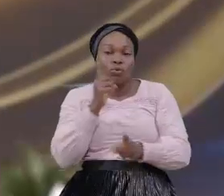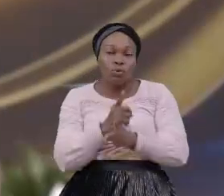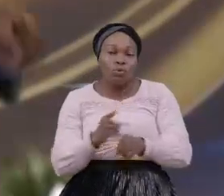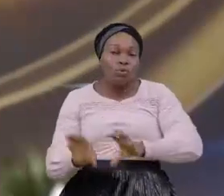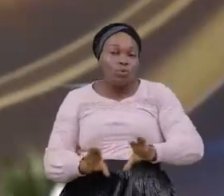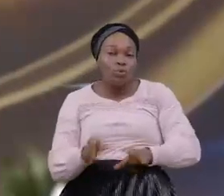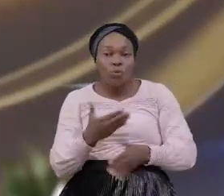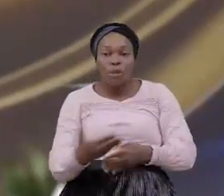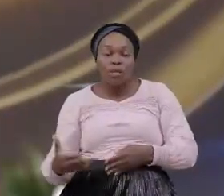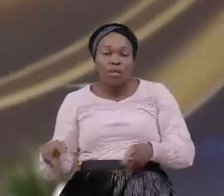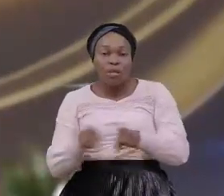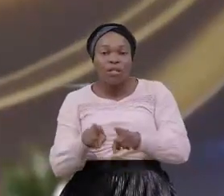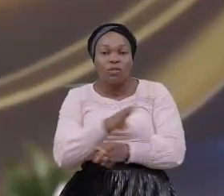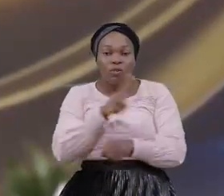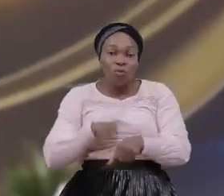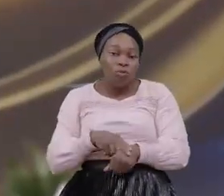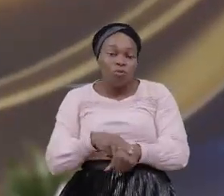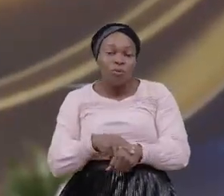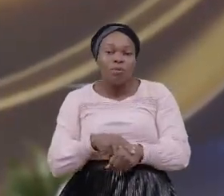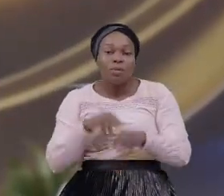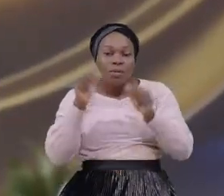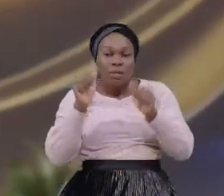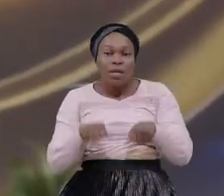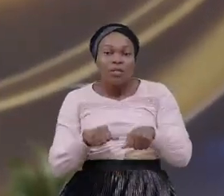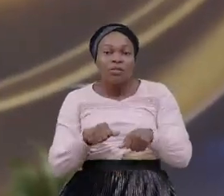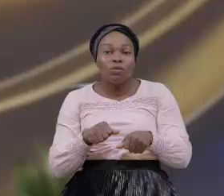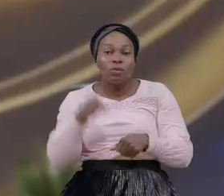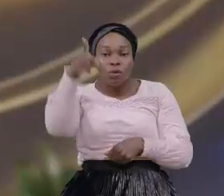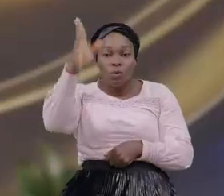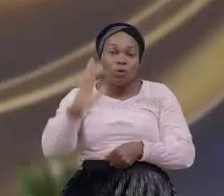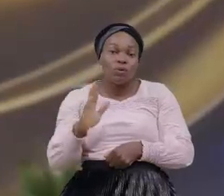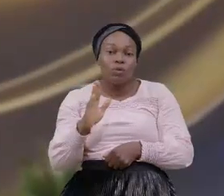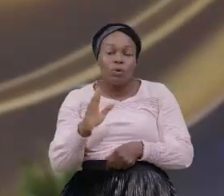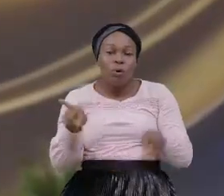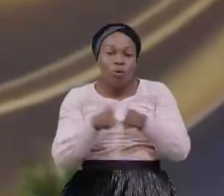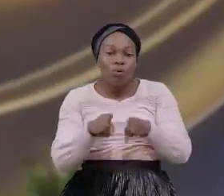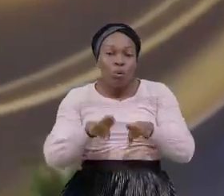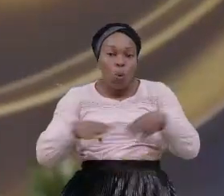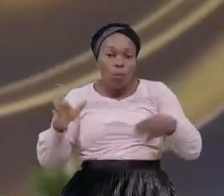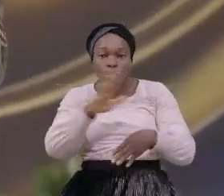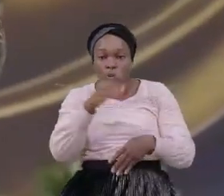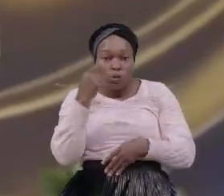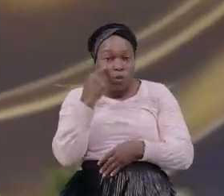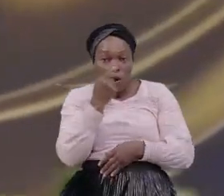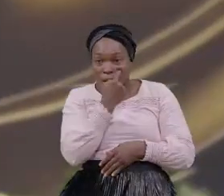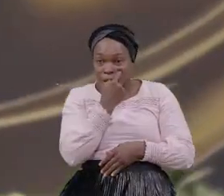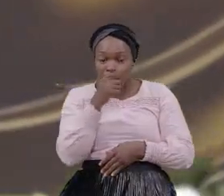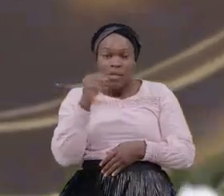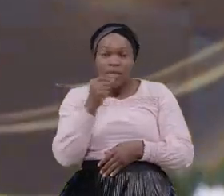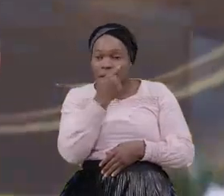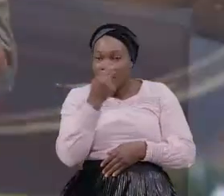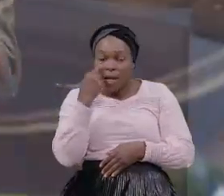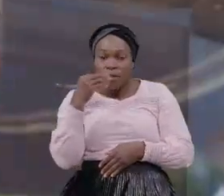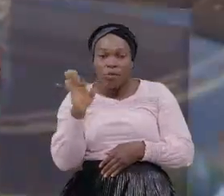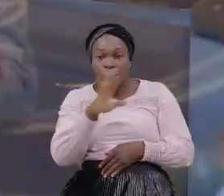usual. Can God so open your eyes, the eyes of your mind, that it will so renew